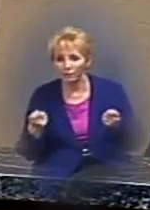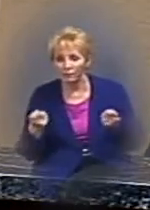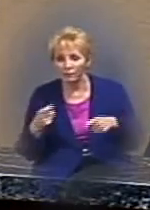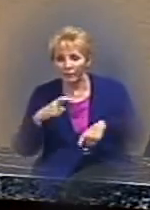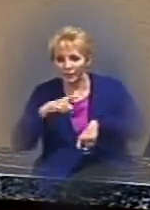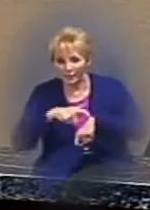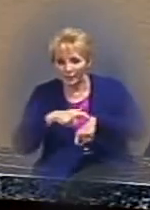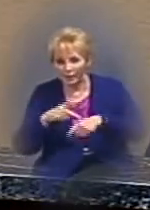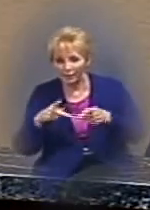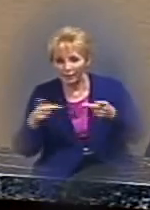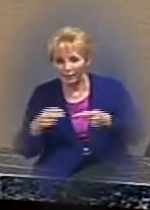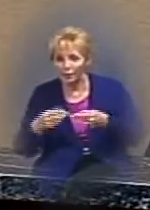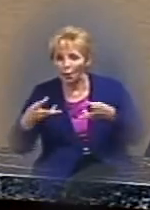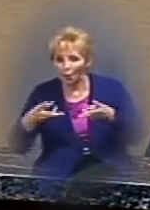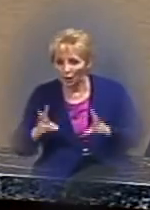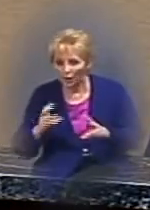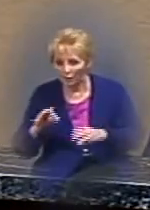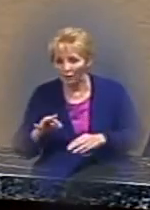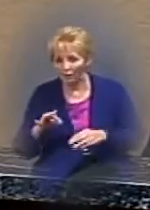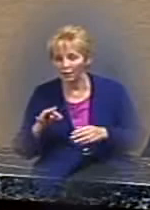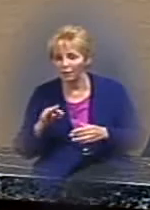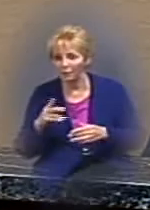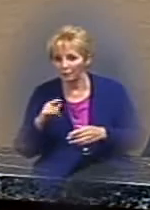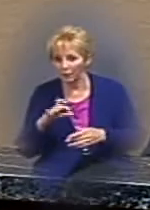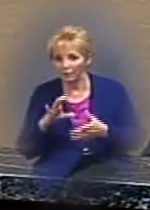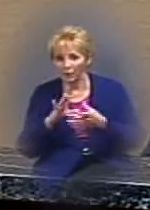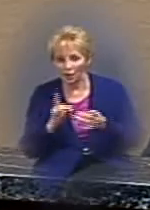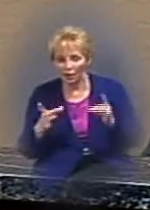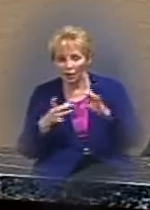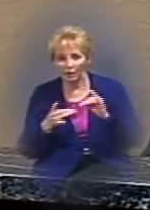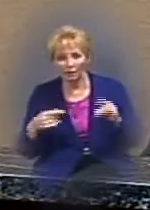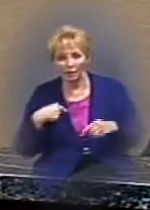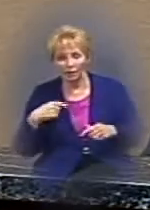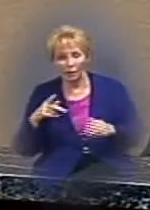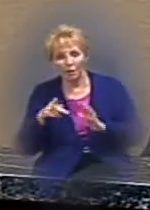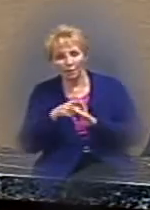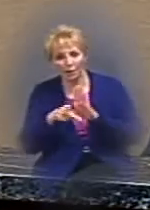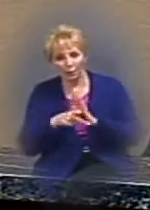place, and manner of public comments. This policy that we're proposing